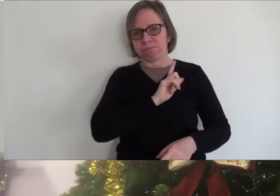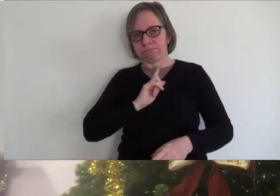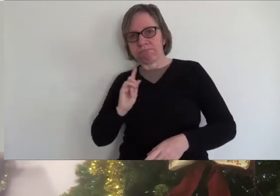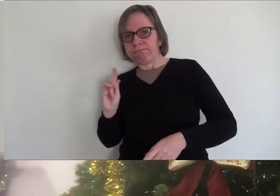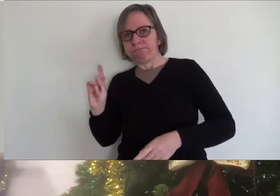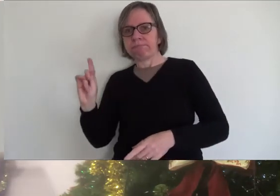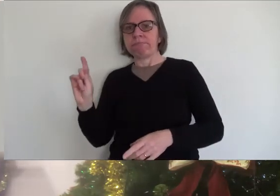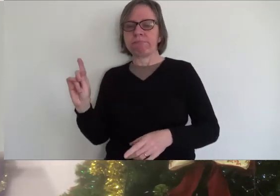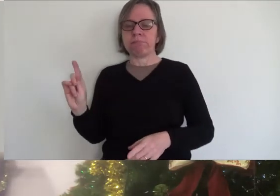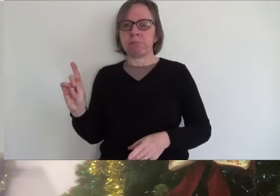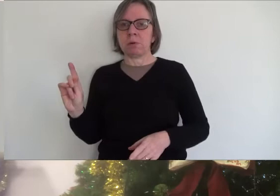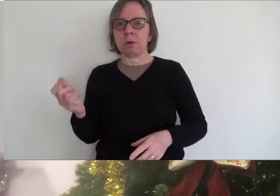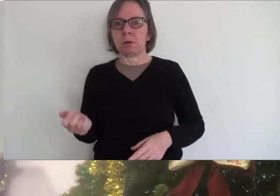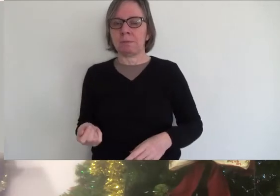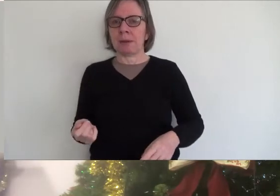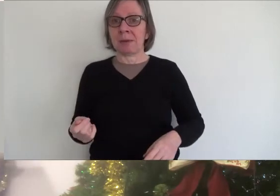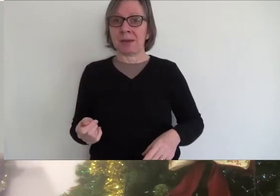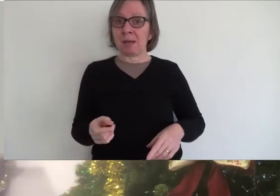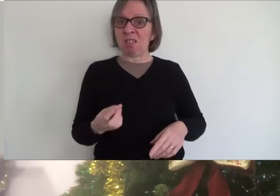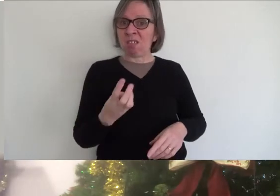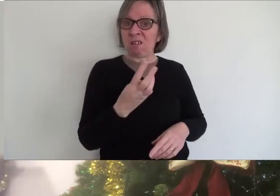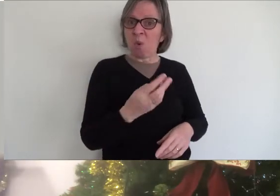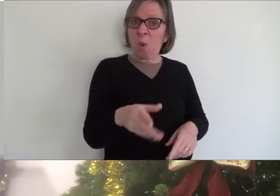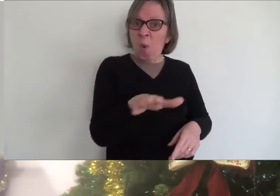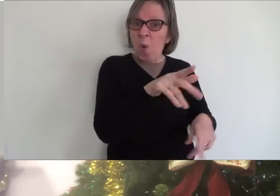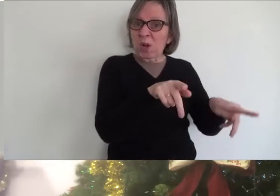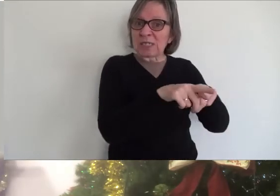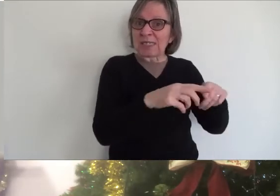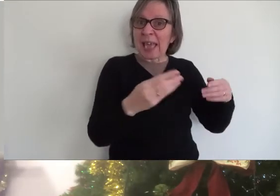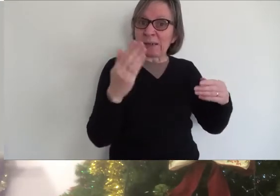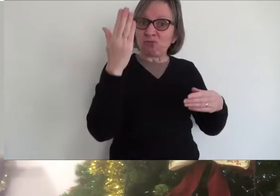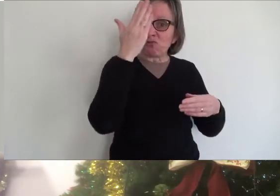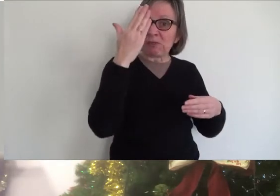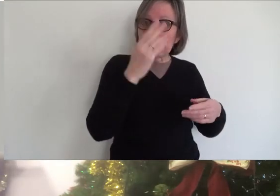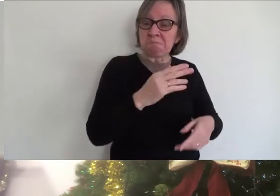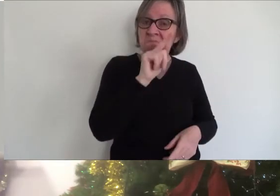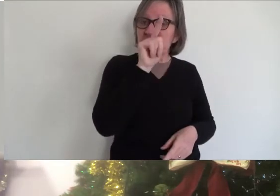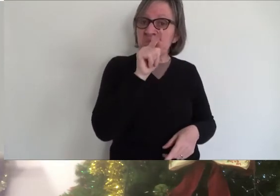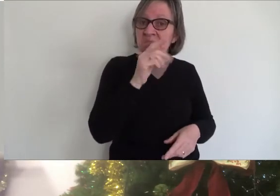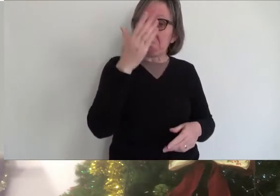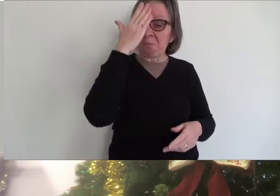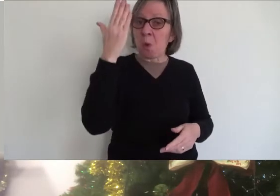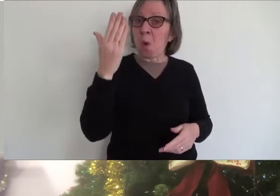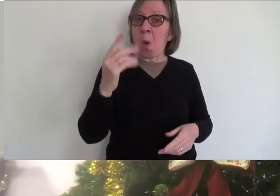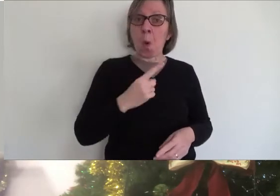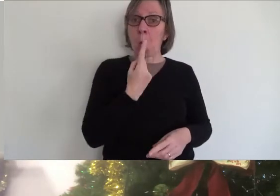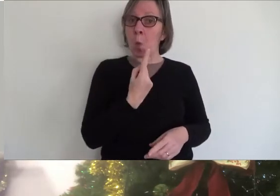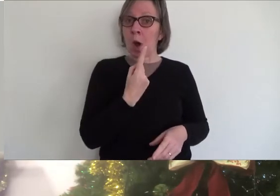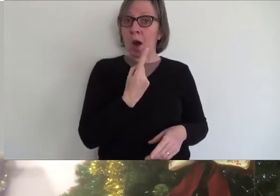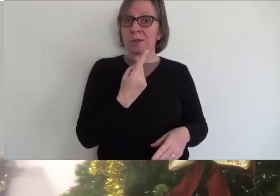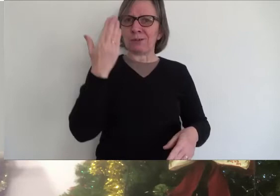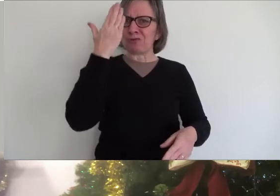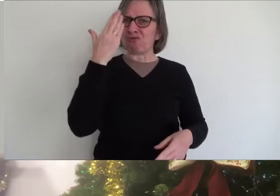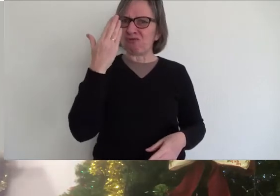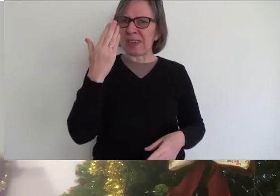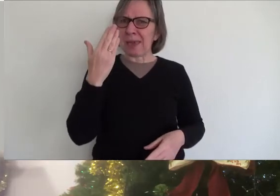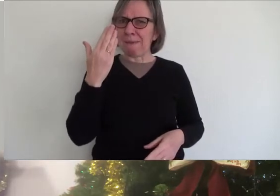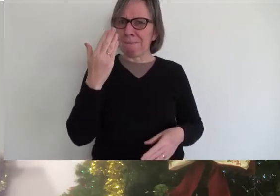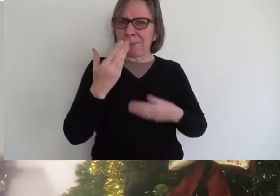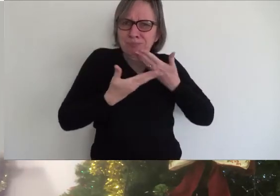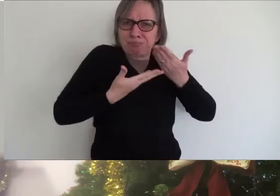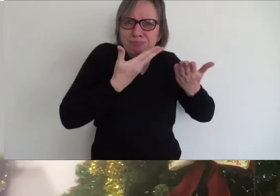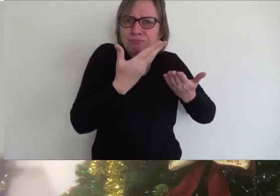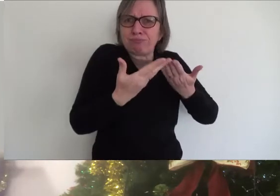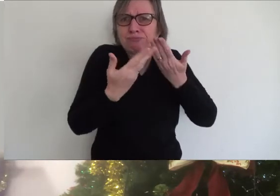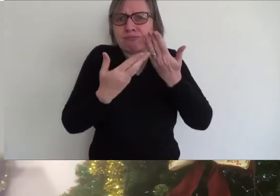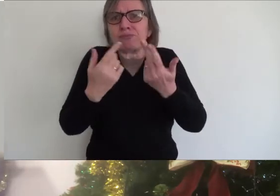Herod. I don't know whether they all had the same dream, whether it was a collective one, or one of them said, oh, I've had this dream, and they followed it. But it was confirmation